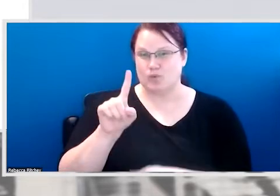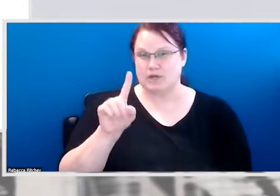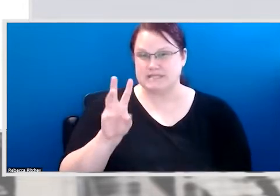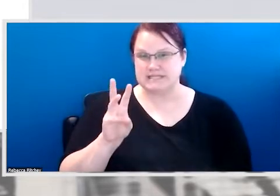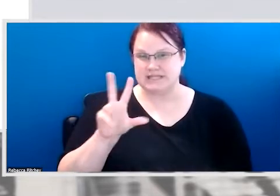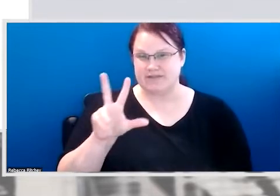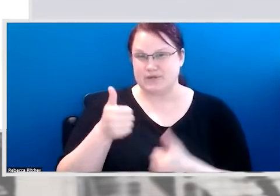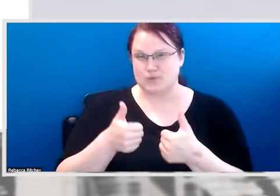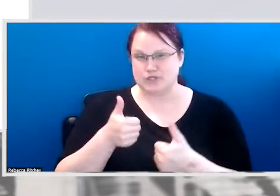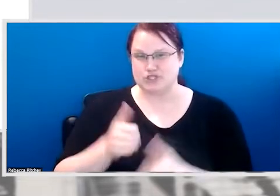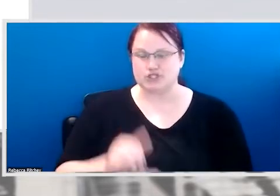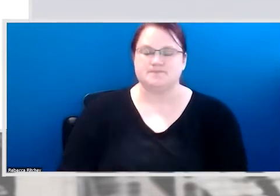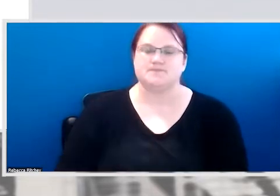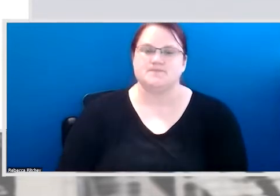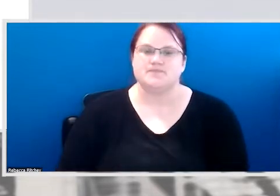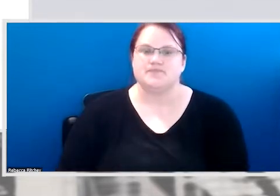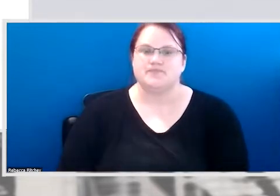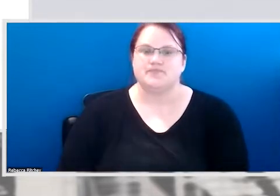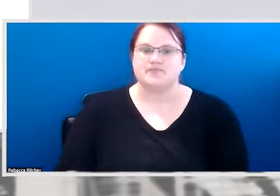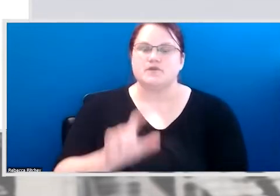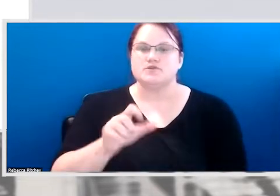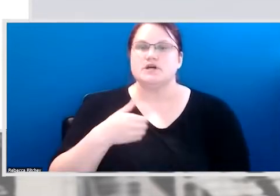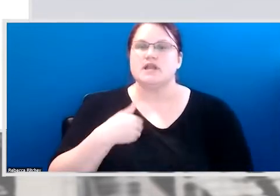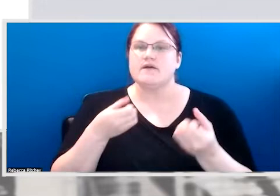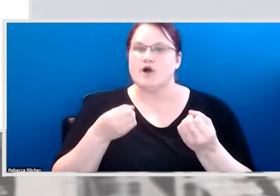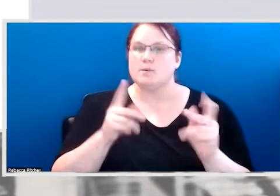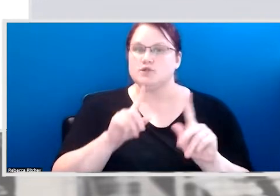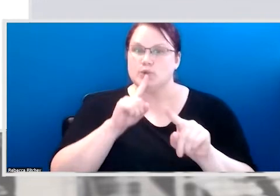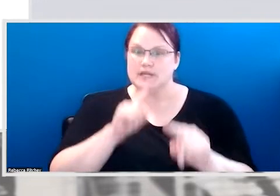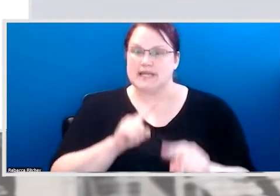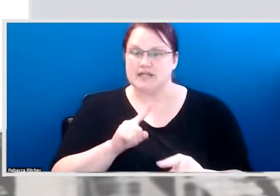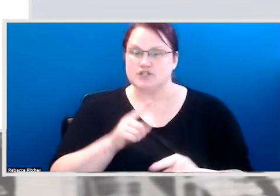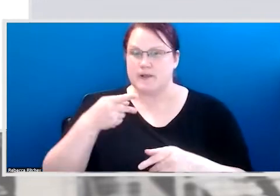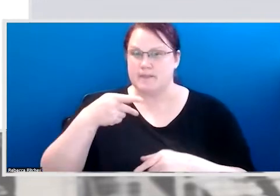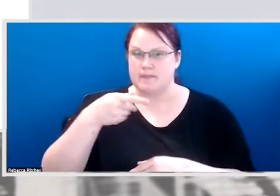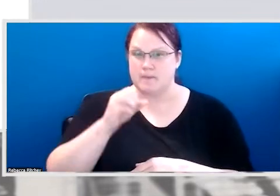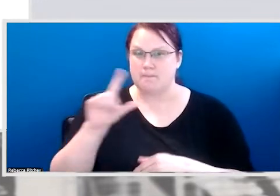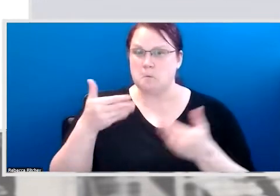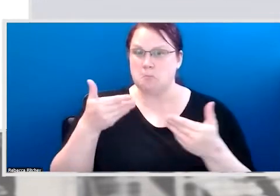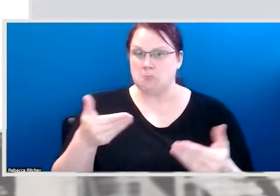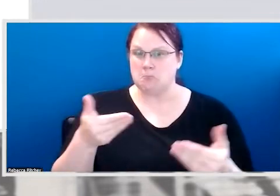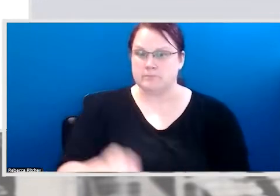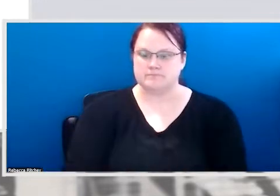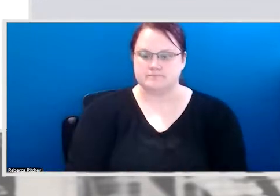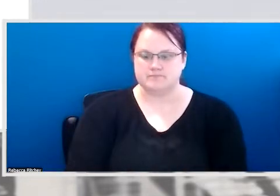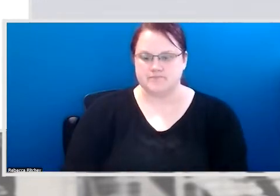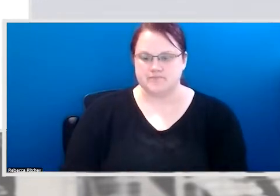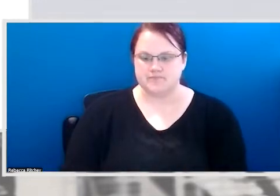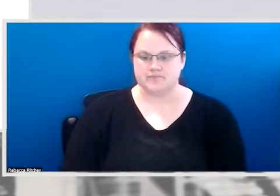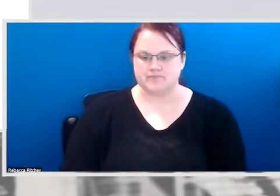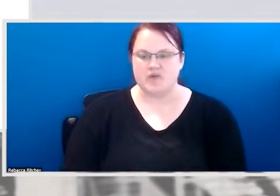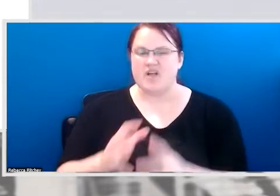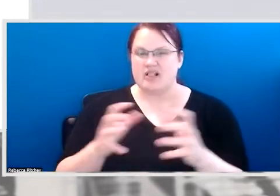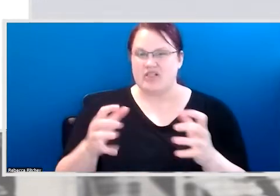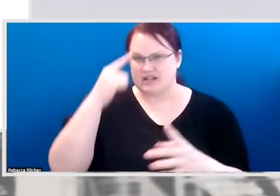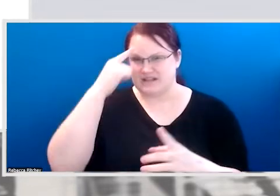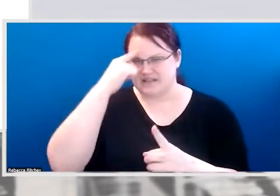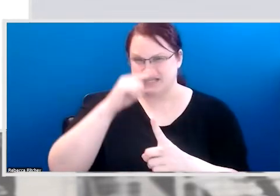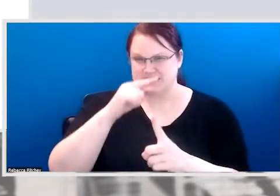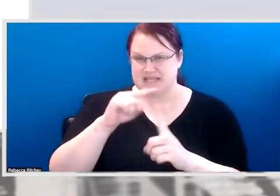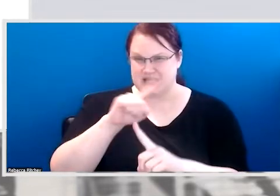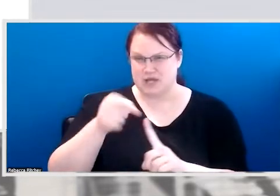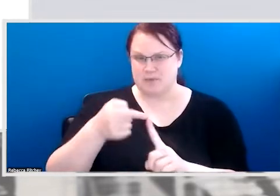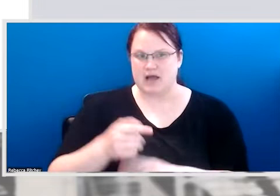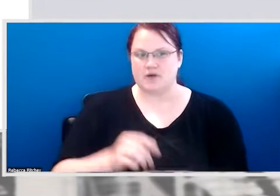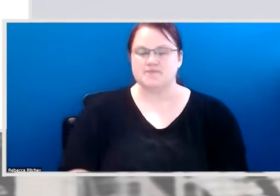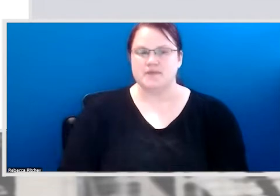163. So you should have an opportunity to answer in the poll. So a lot of things to consider. There's quite a few parks in different neighborhoods.